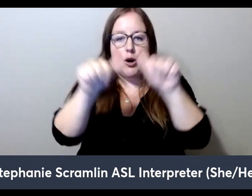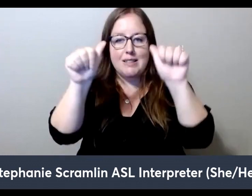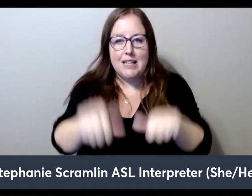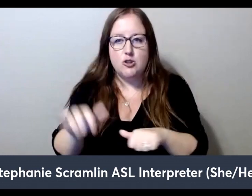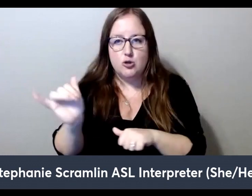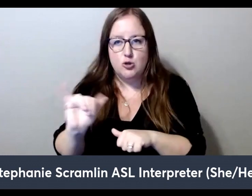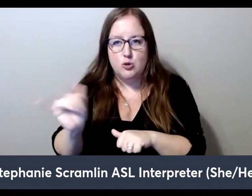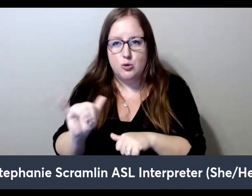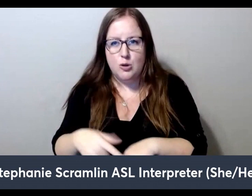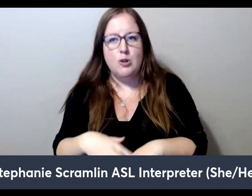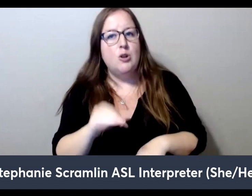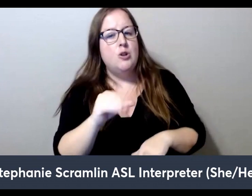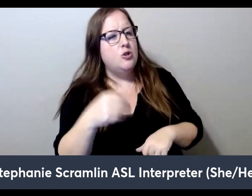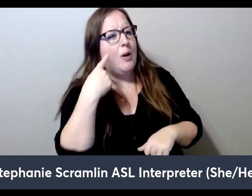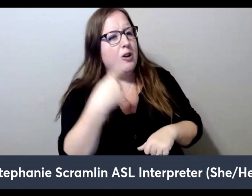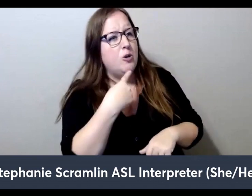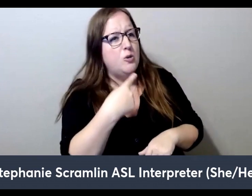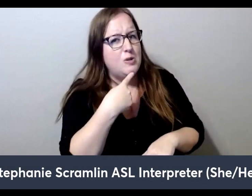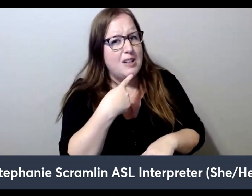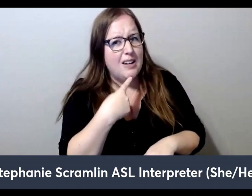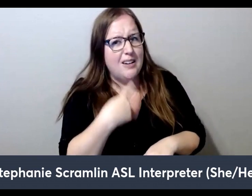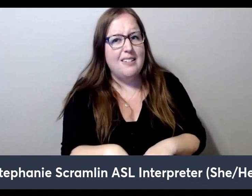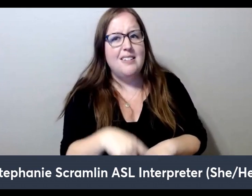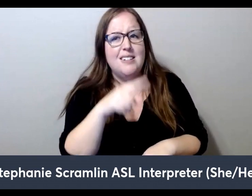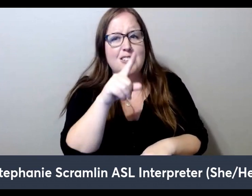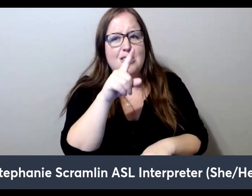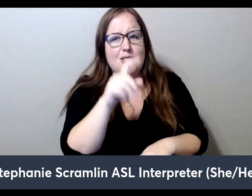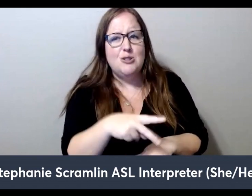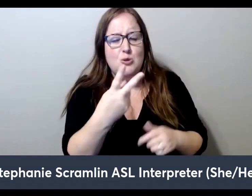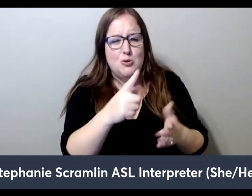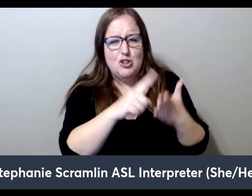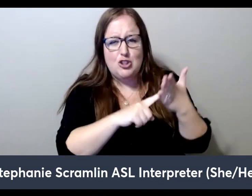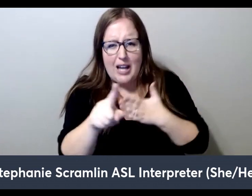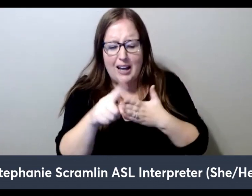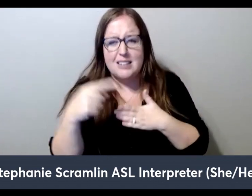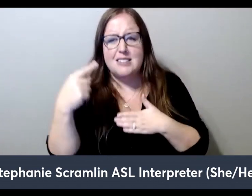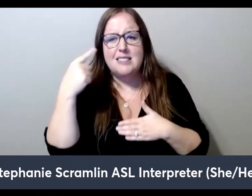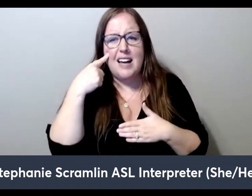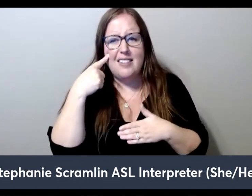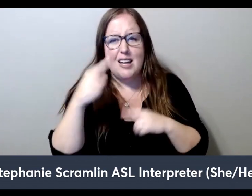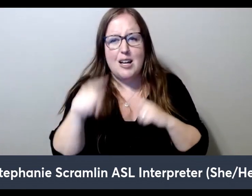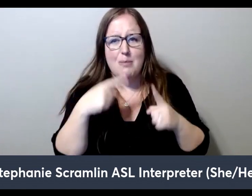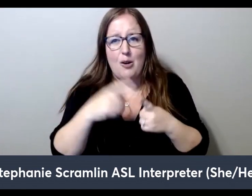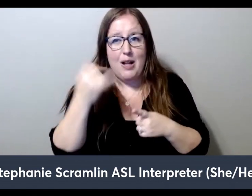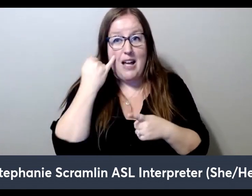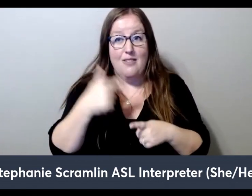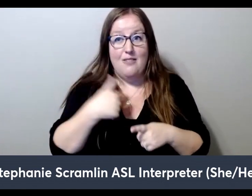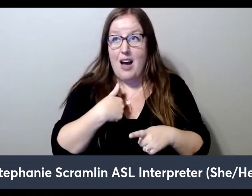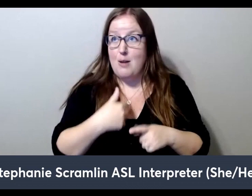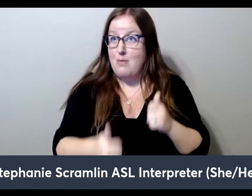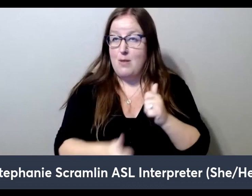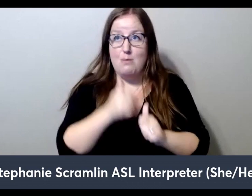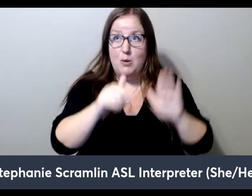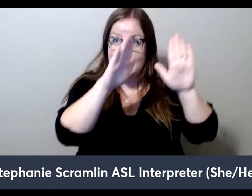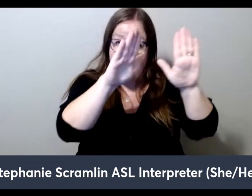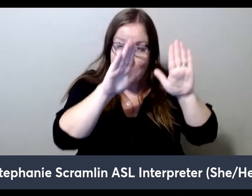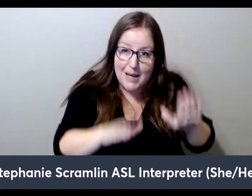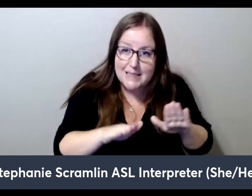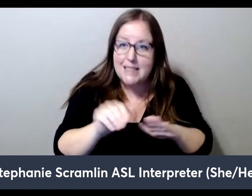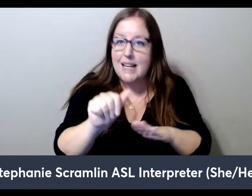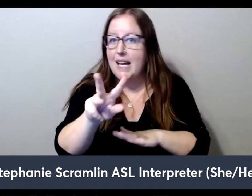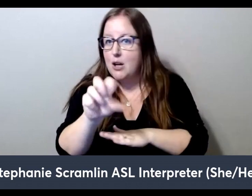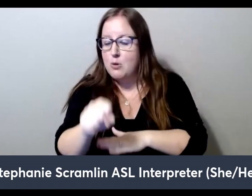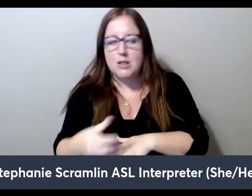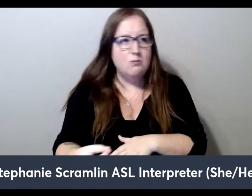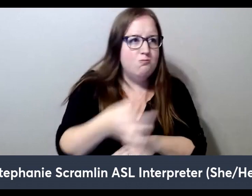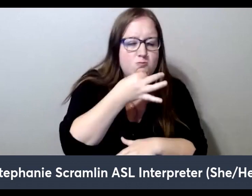so when I hear you say 270 checks, the first thing that comes to mind is like, even if I'm the most amazing AWS expert and I know